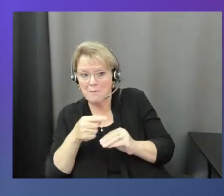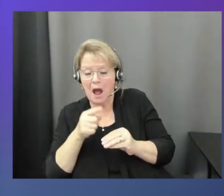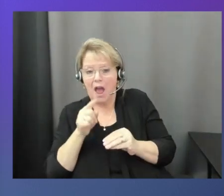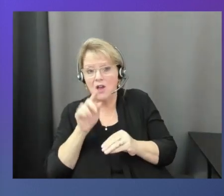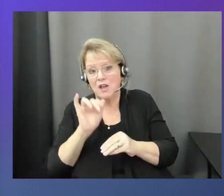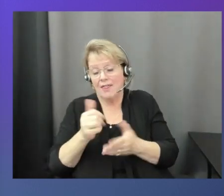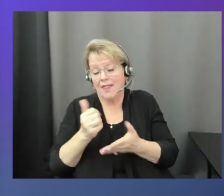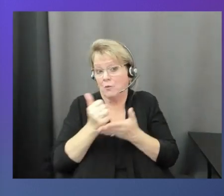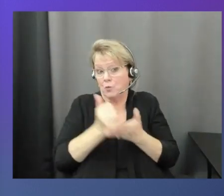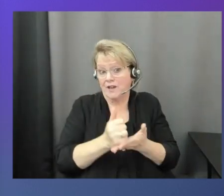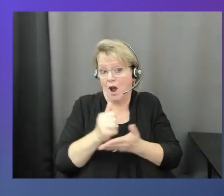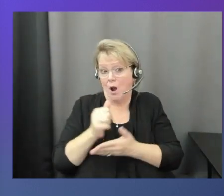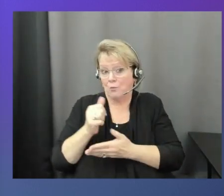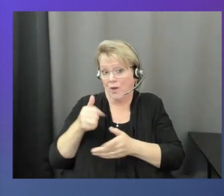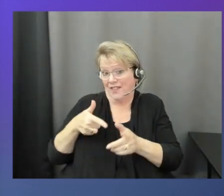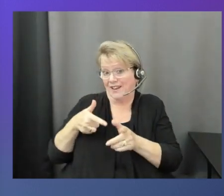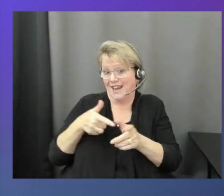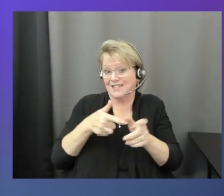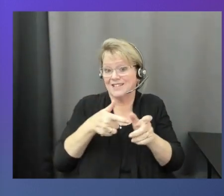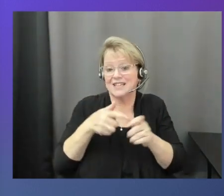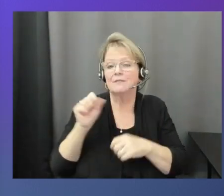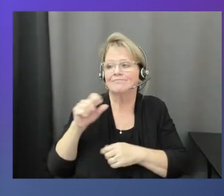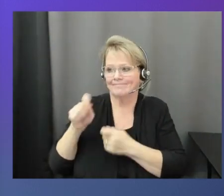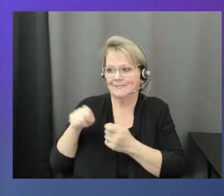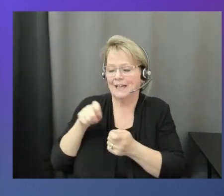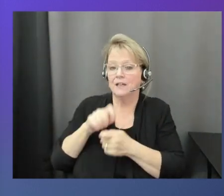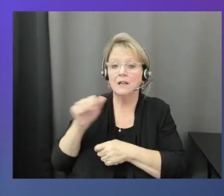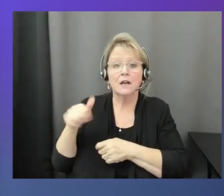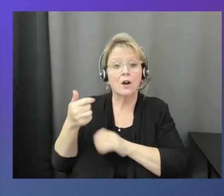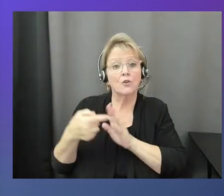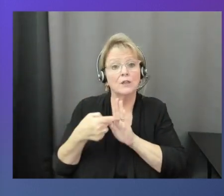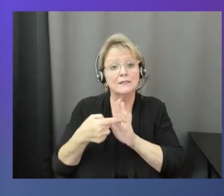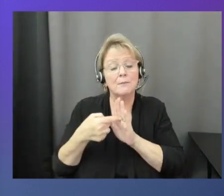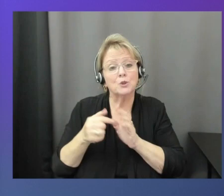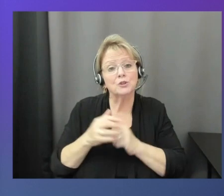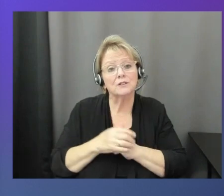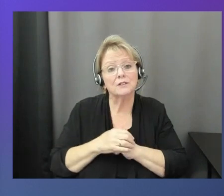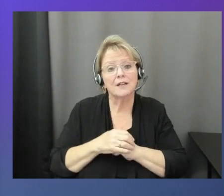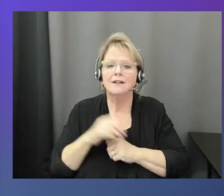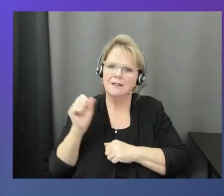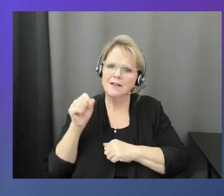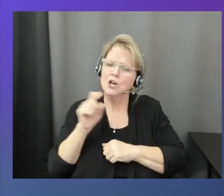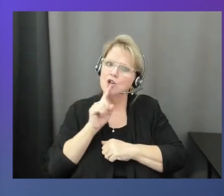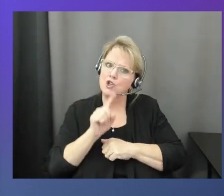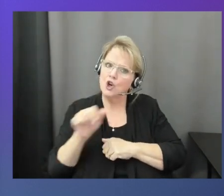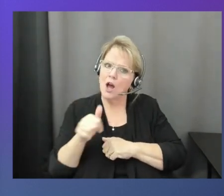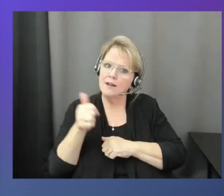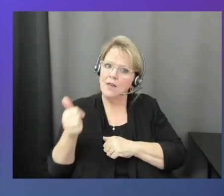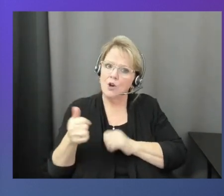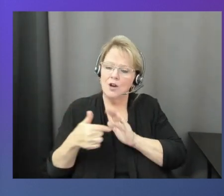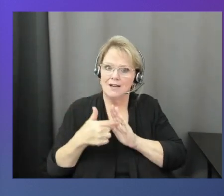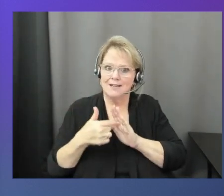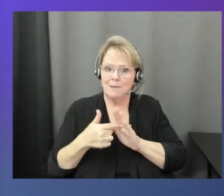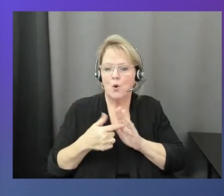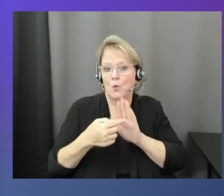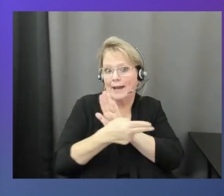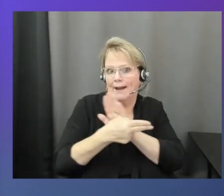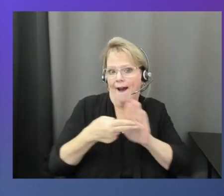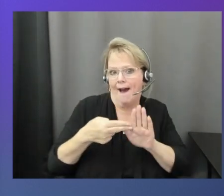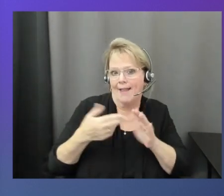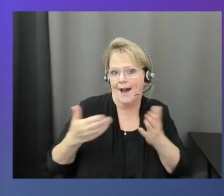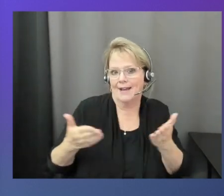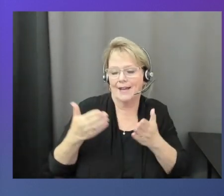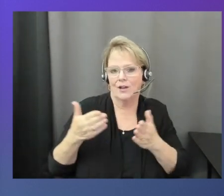exactly. Sure. Any other examples you might be able to share with us? Sure. Another example we can highlight over here is all the way